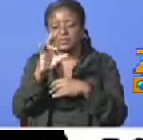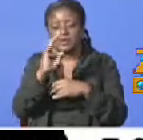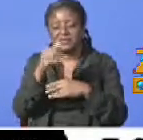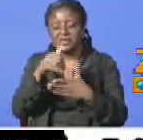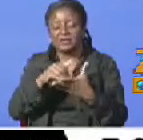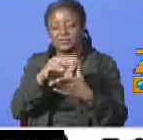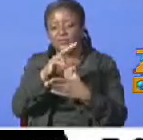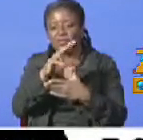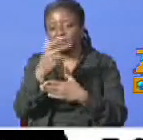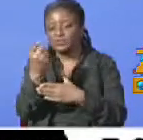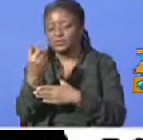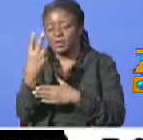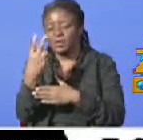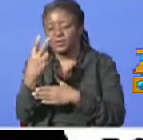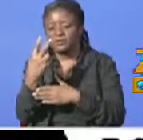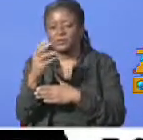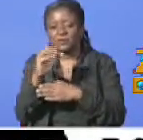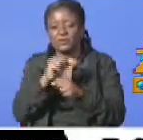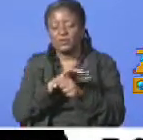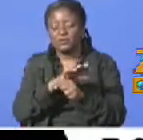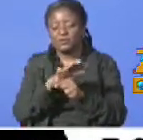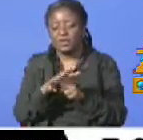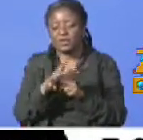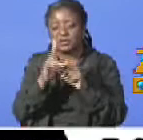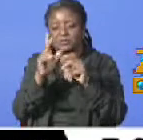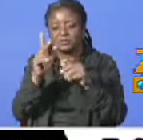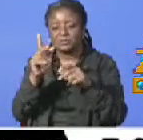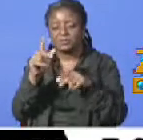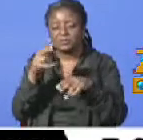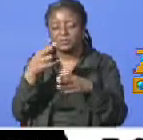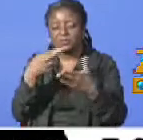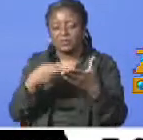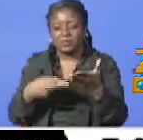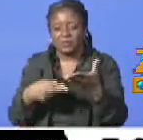7,312 COVID-19 cases on record in the Bahamas,